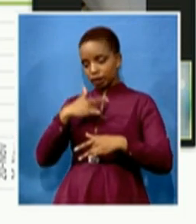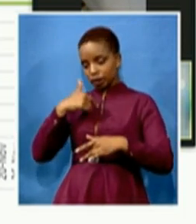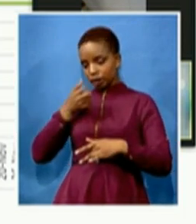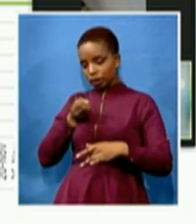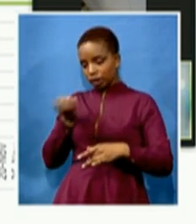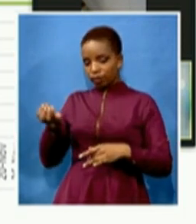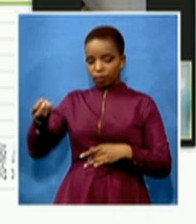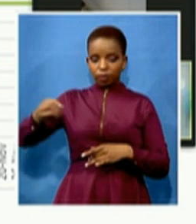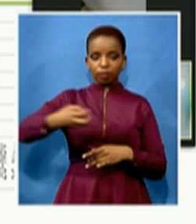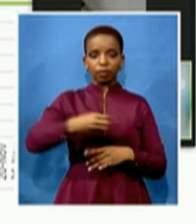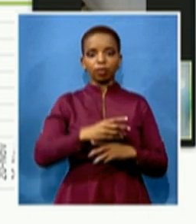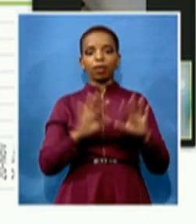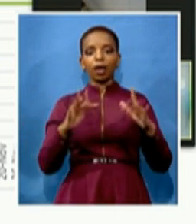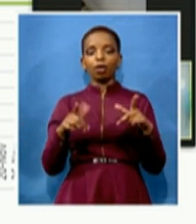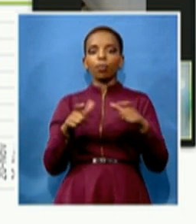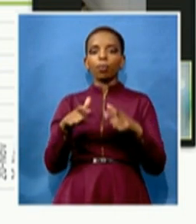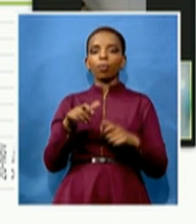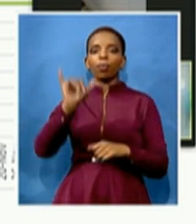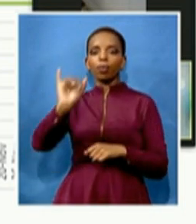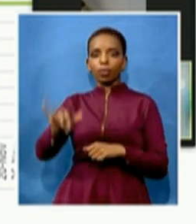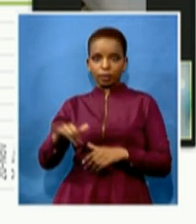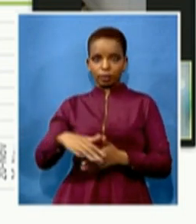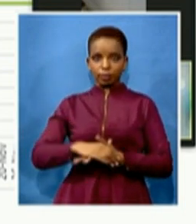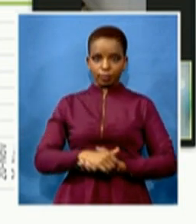stand. Thank you very much.